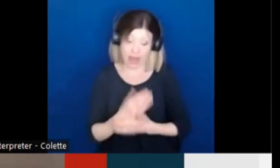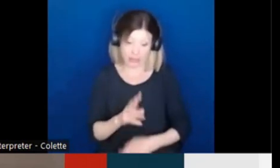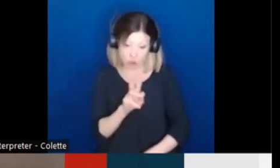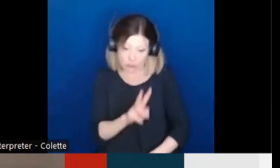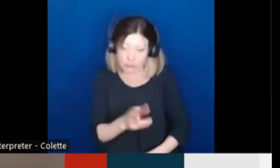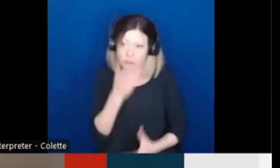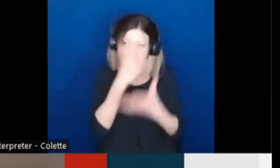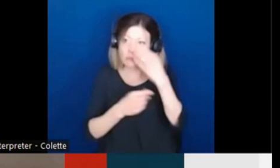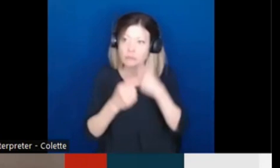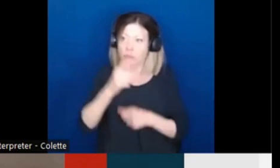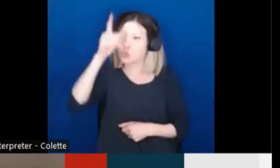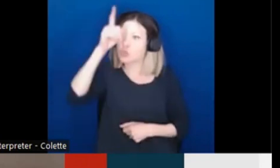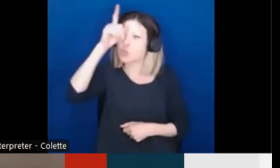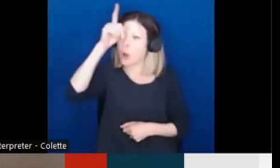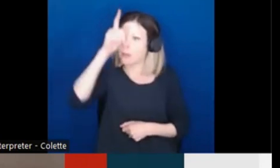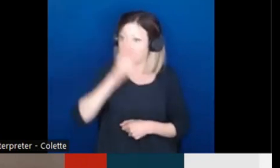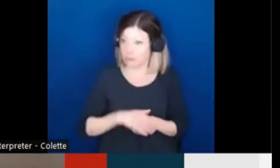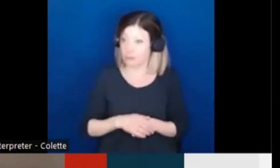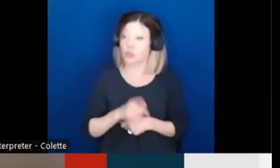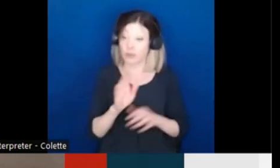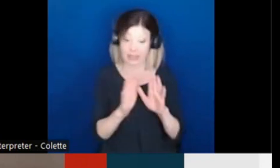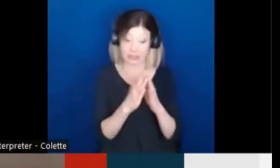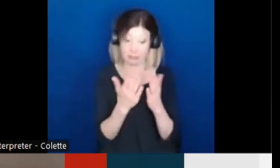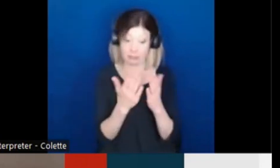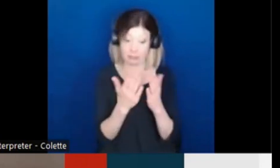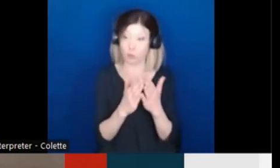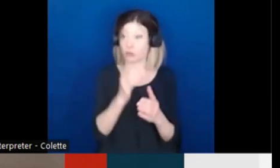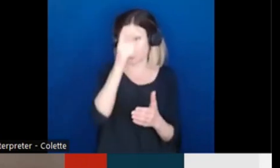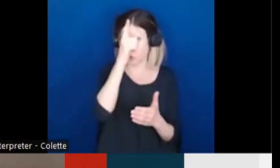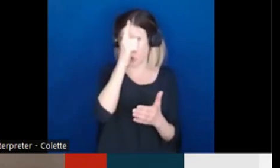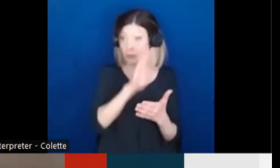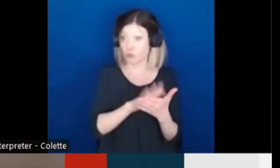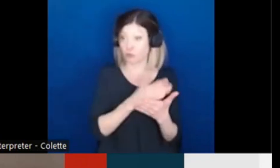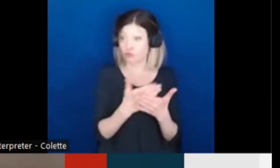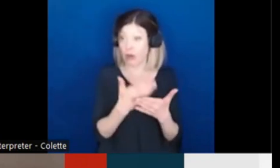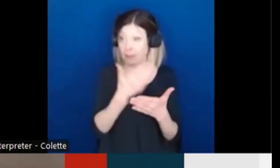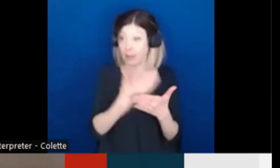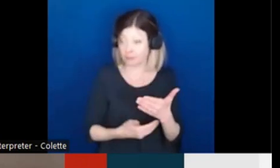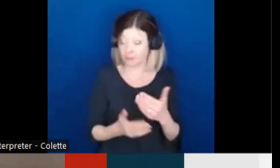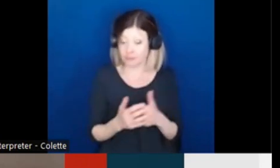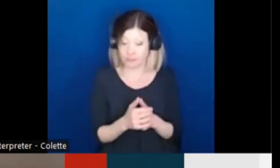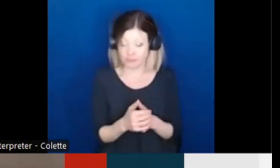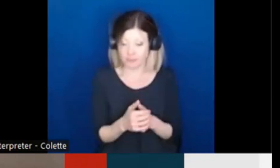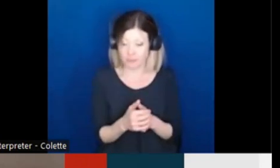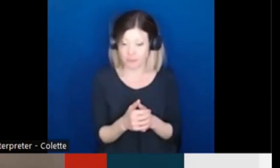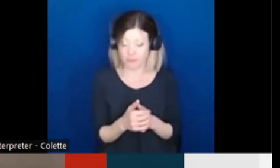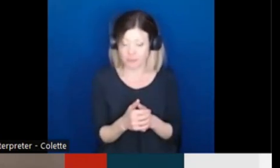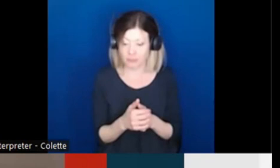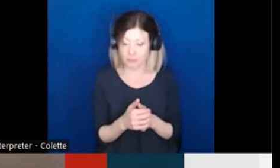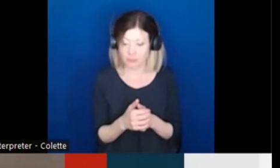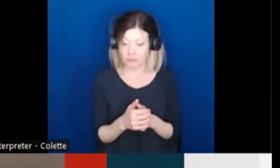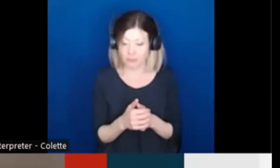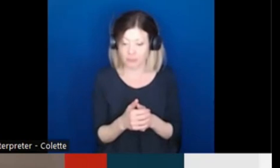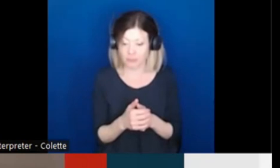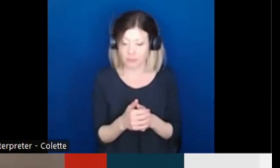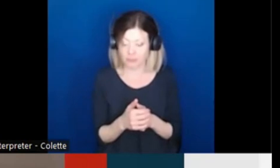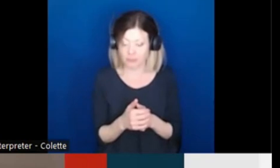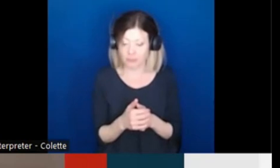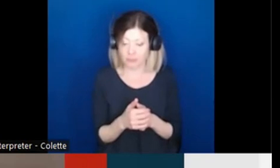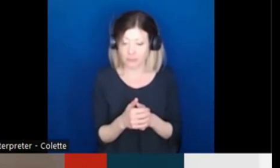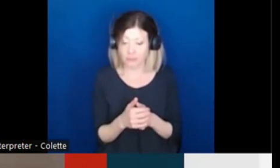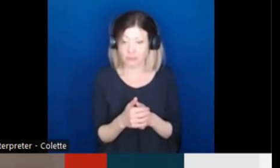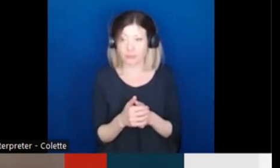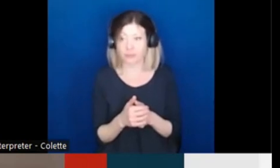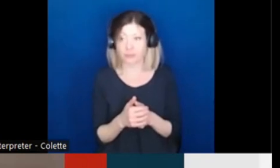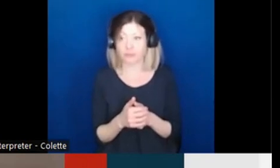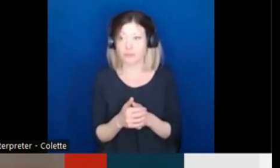German grammar propped up on the set of scales there. I'll give you a little bit more of the story of